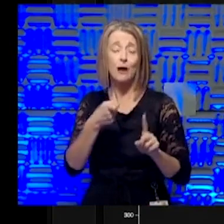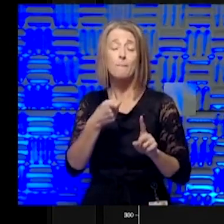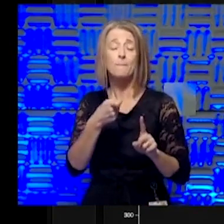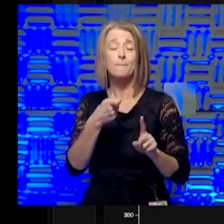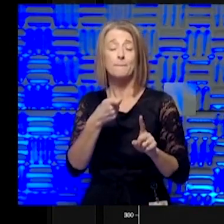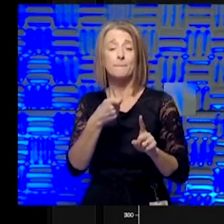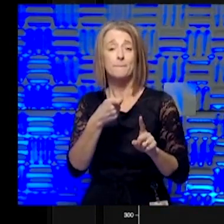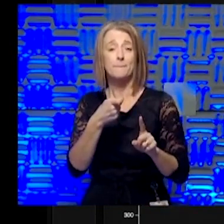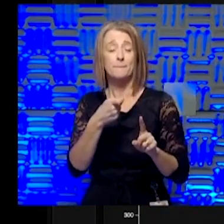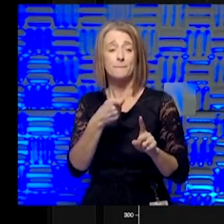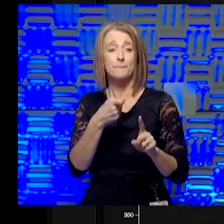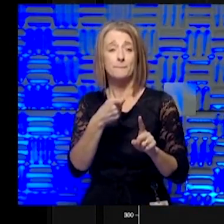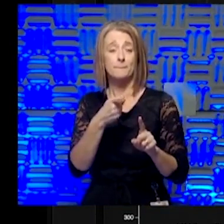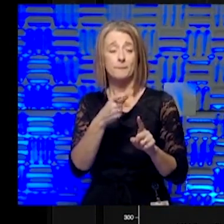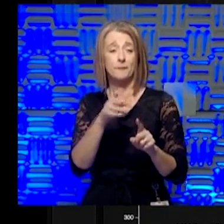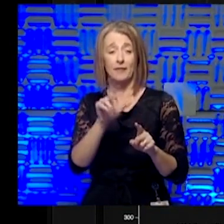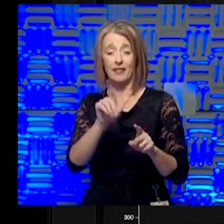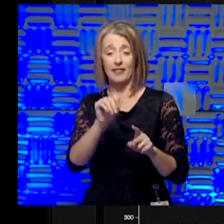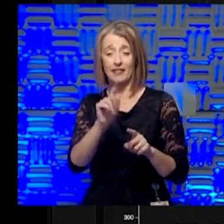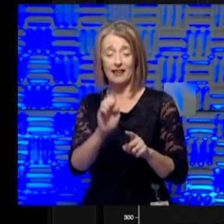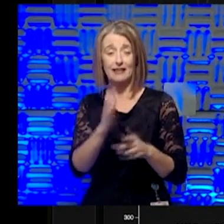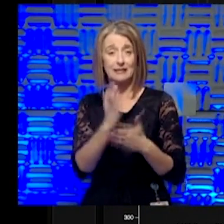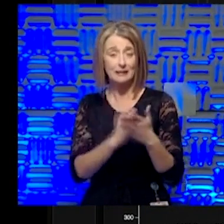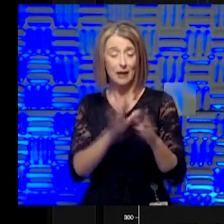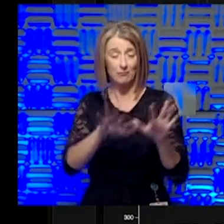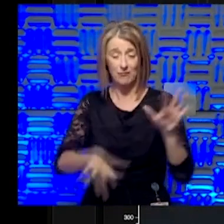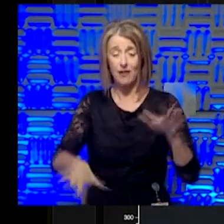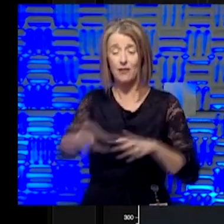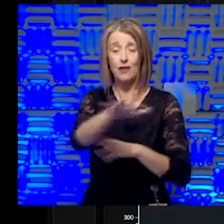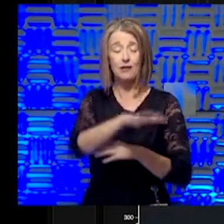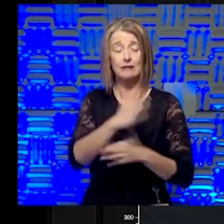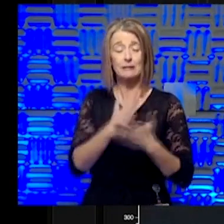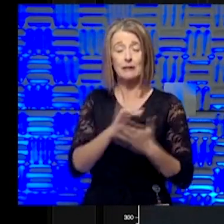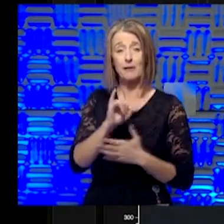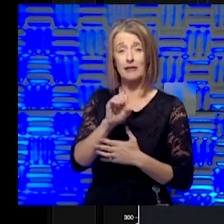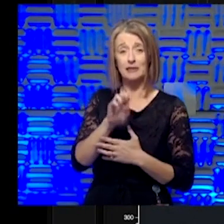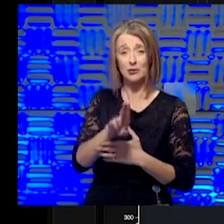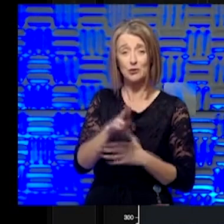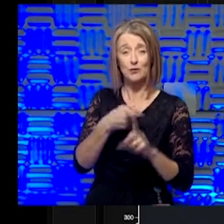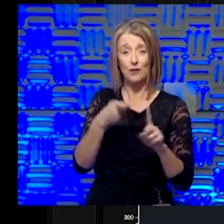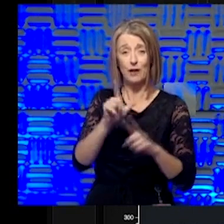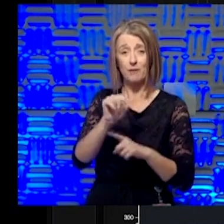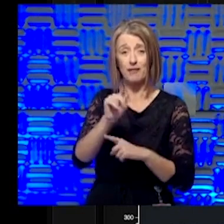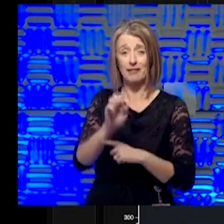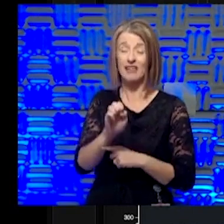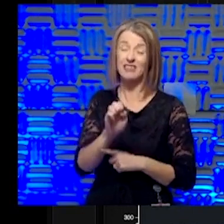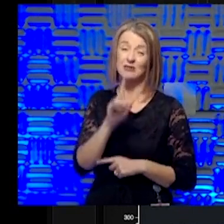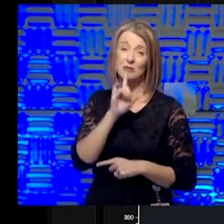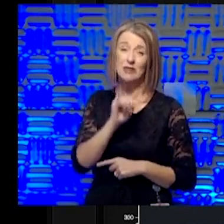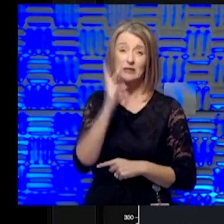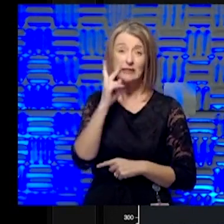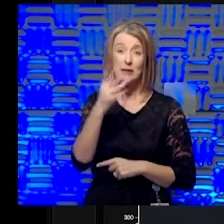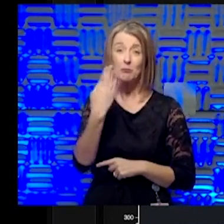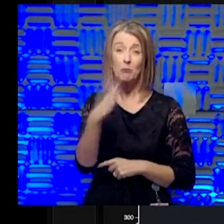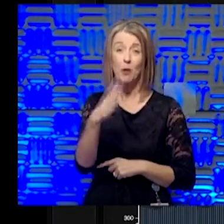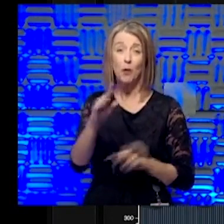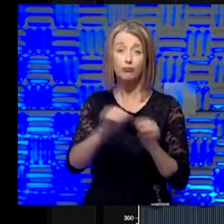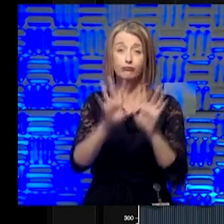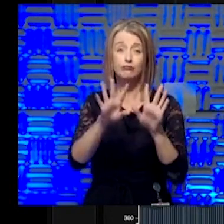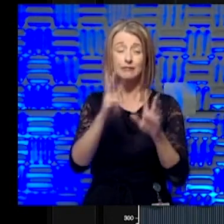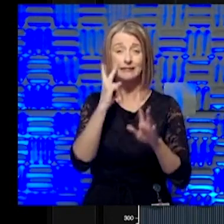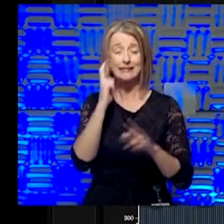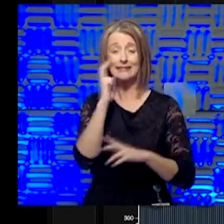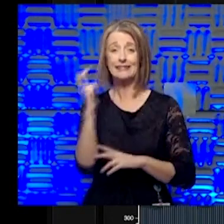there've been some throughout the area, and some are in ICU. So and all the bright blue on this map represents the